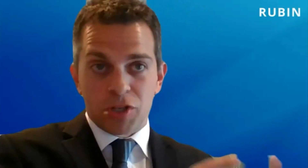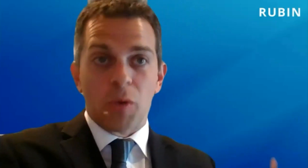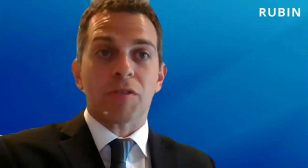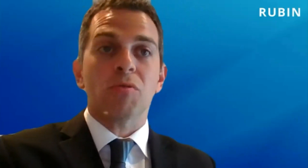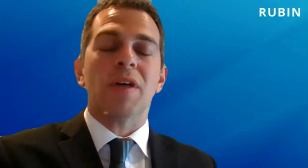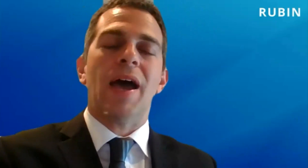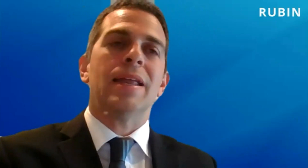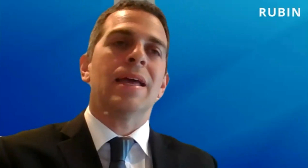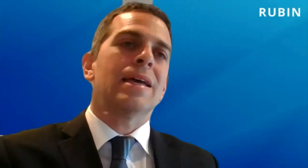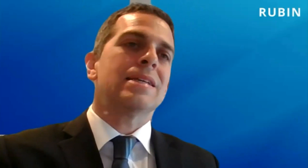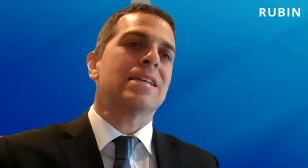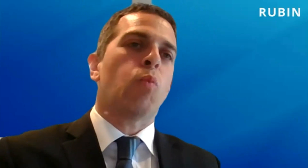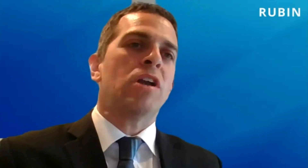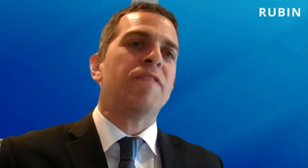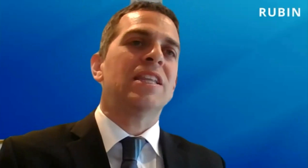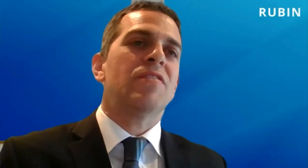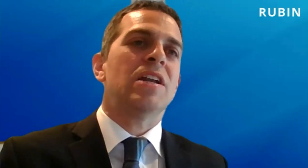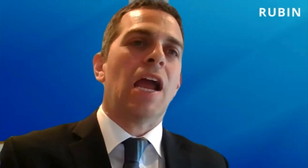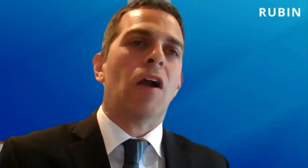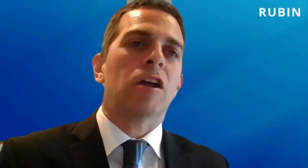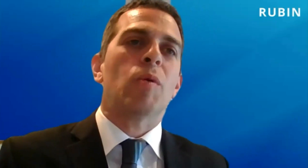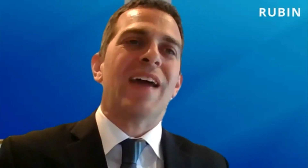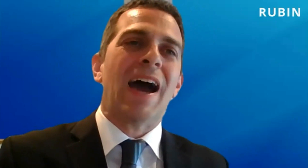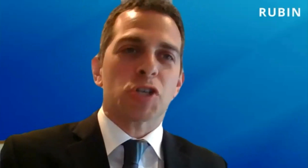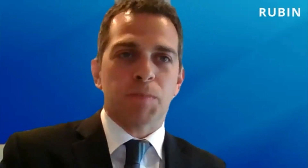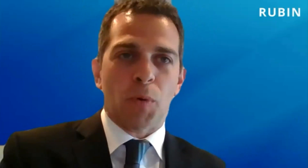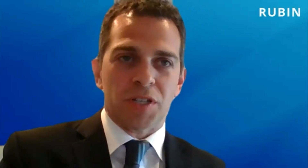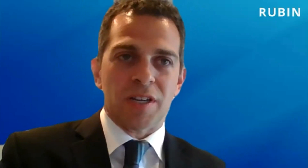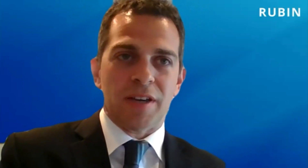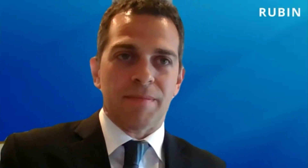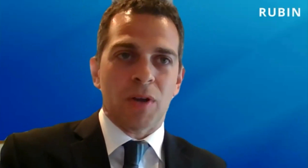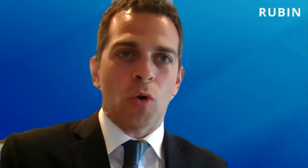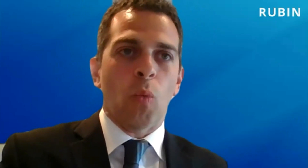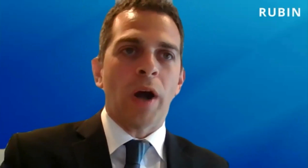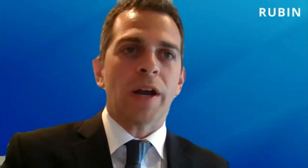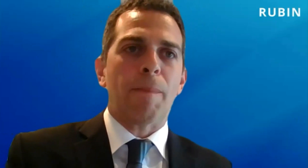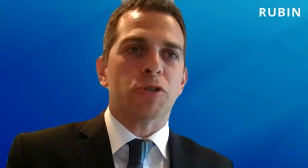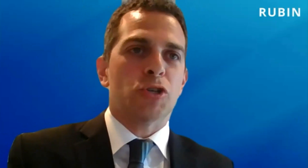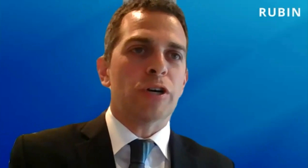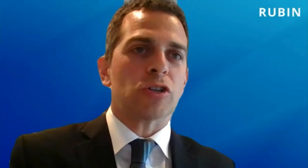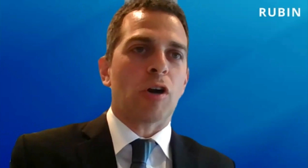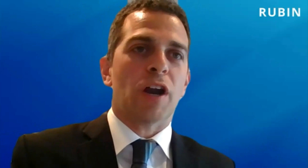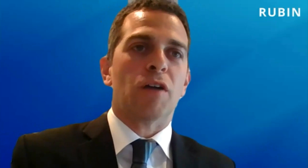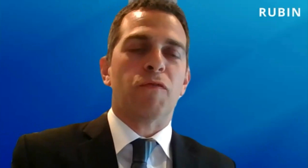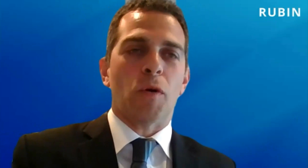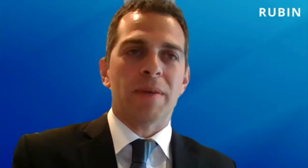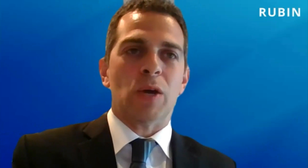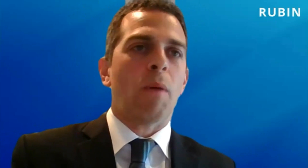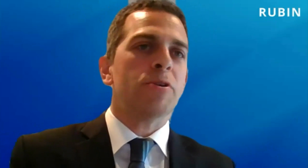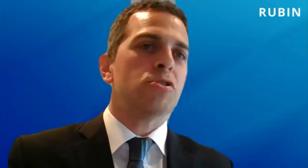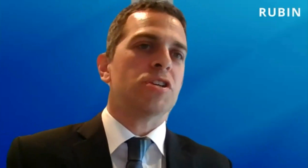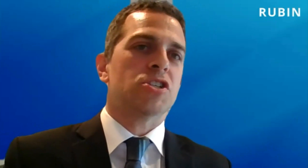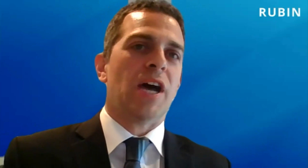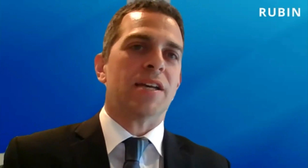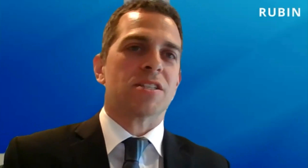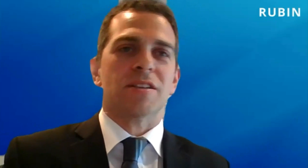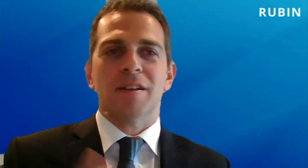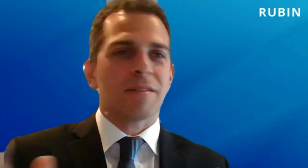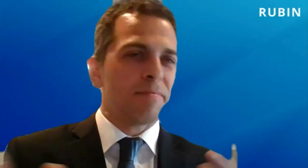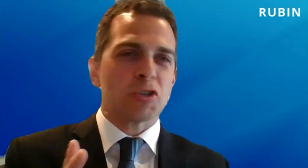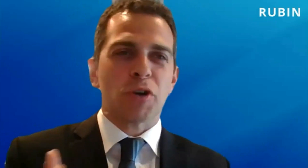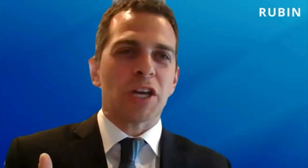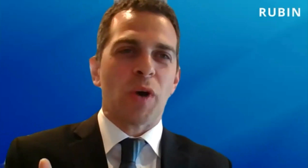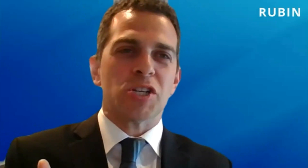right as I was going through that. It said, what if I live in an area without a sports team? What opportunities are there for me? What would you